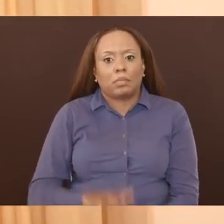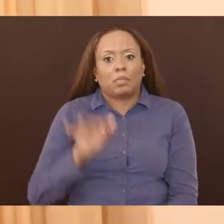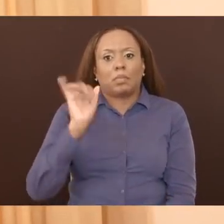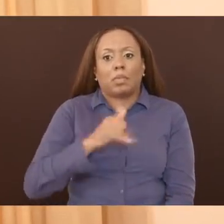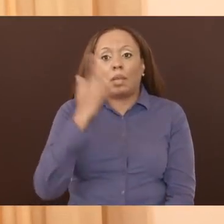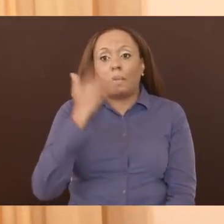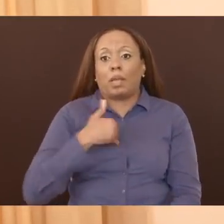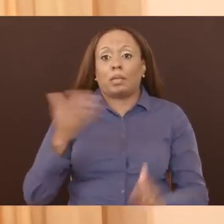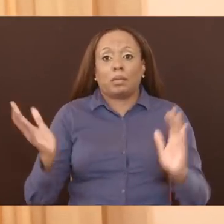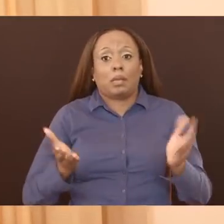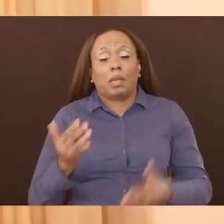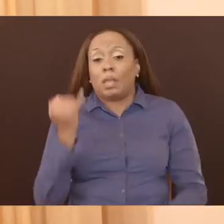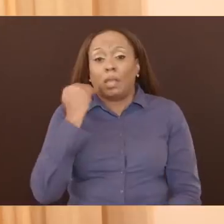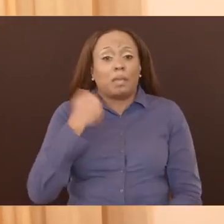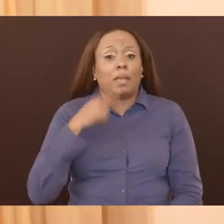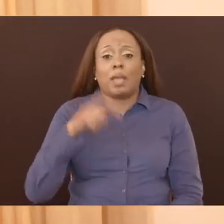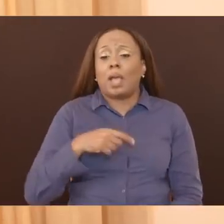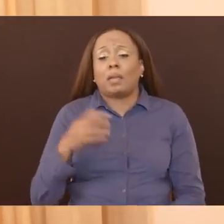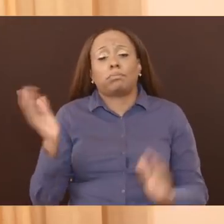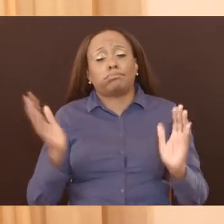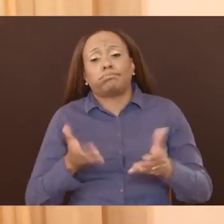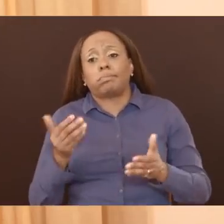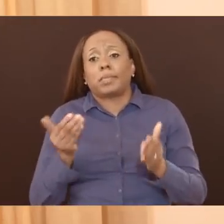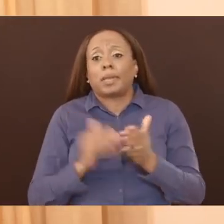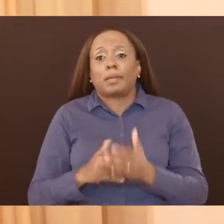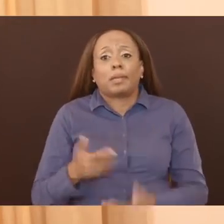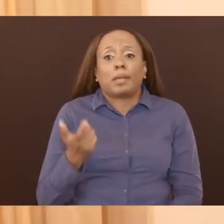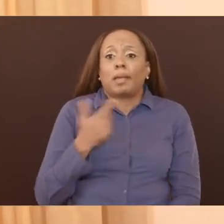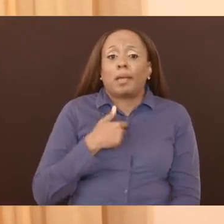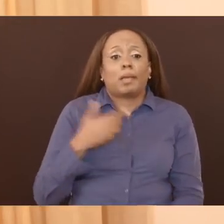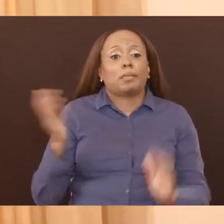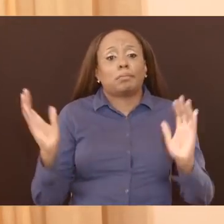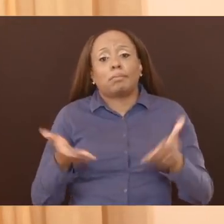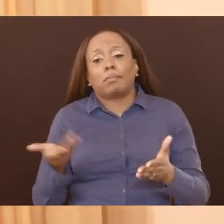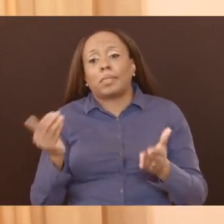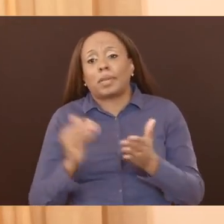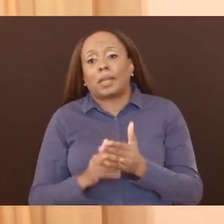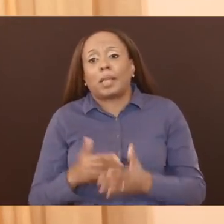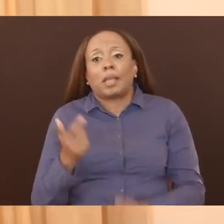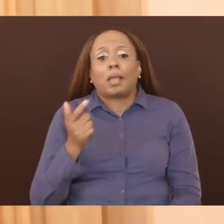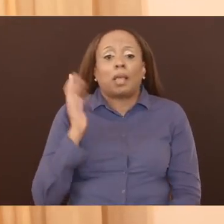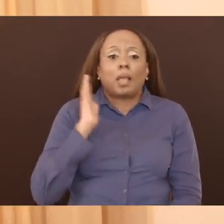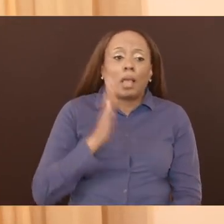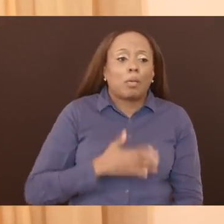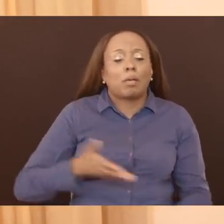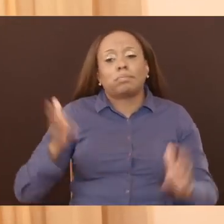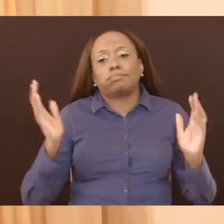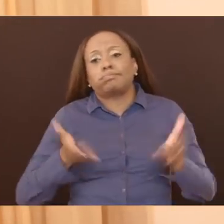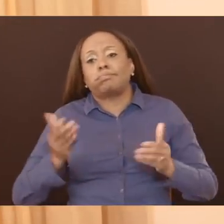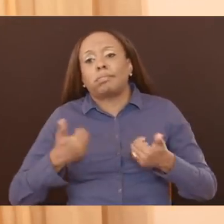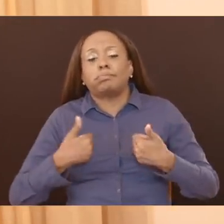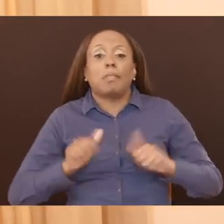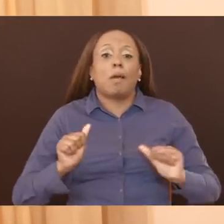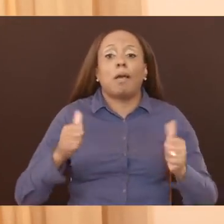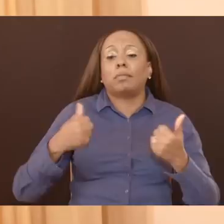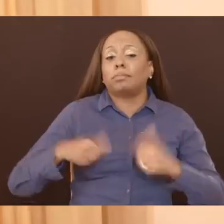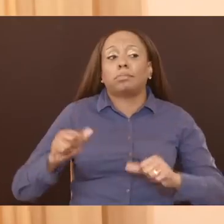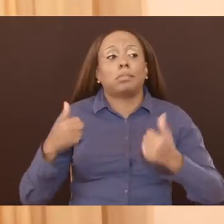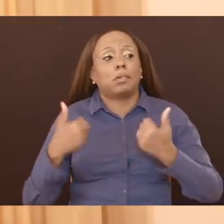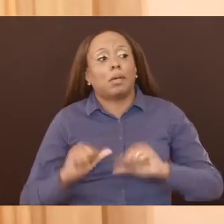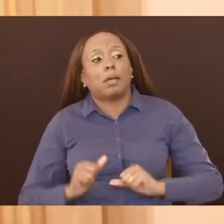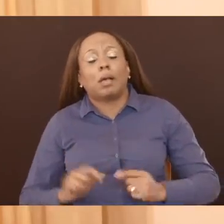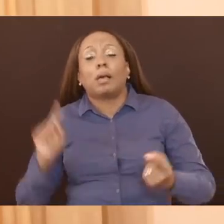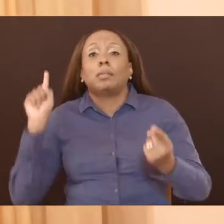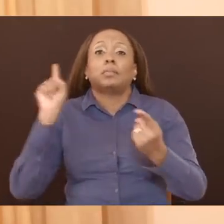if I have to come again, I'm going to come again, because I told you I'm a Jimmy Cliff girl. And I'm going to come, and we're going to try and try and try until we get it to